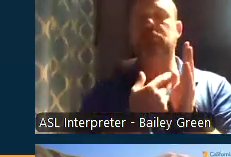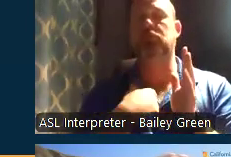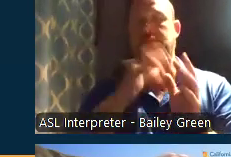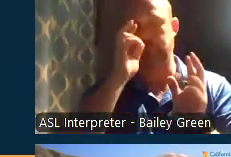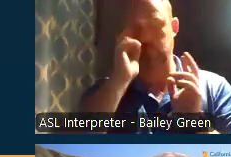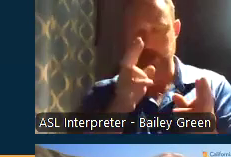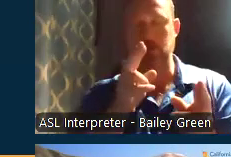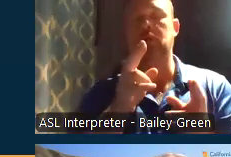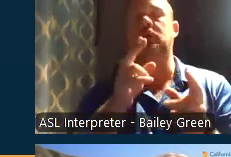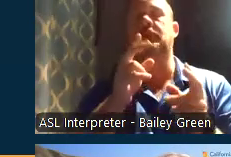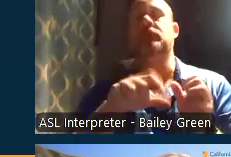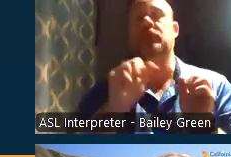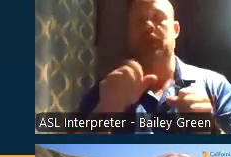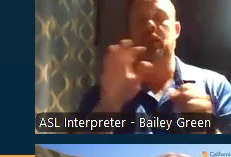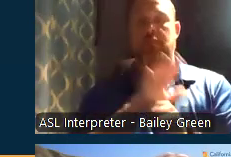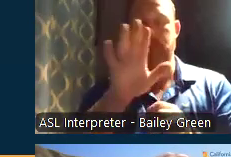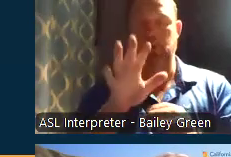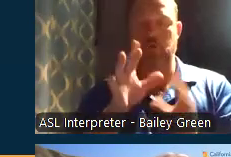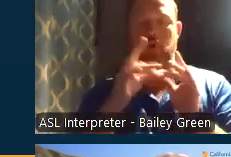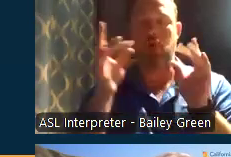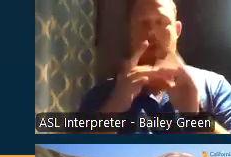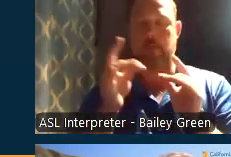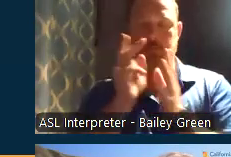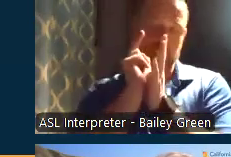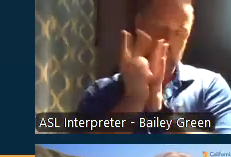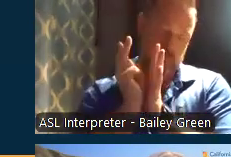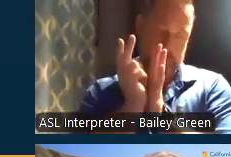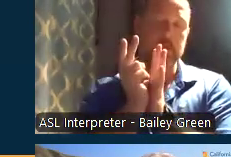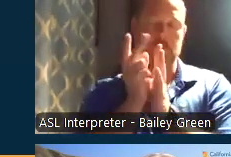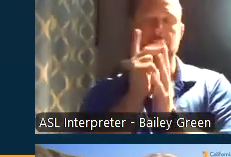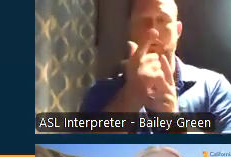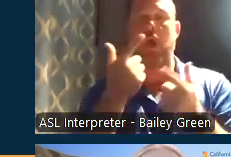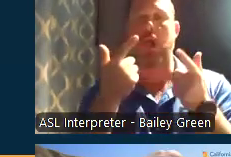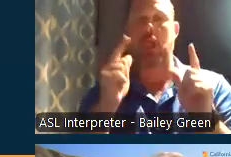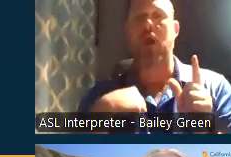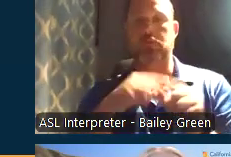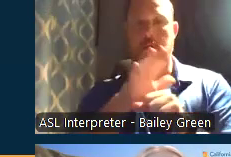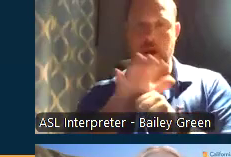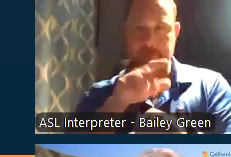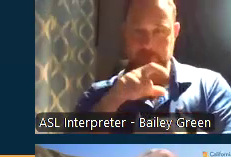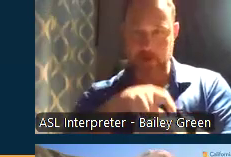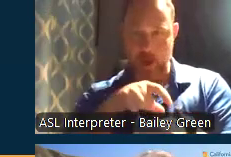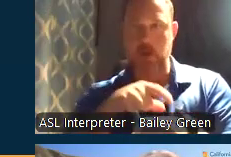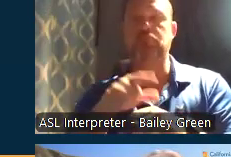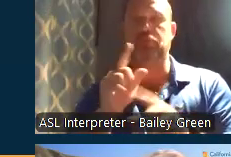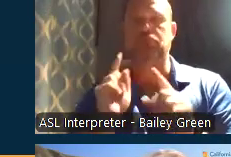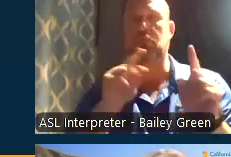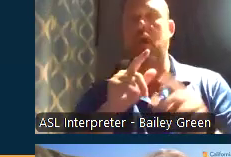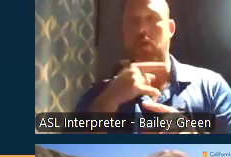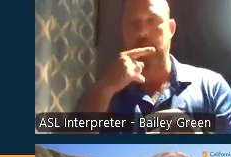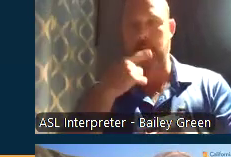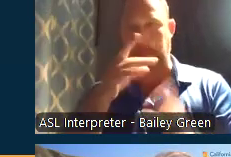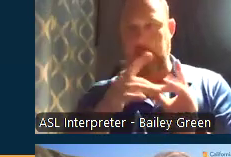if you're able to complete your public comments in 2 minutes, that will allow us ample time to get to other public